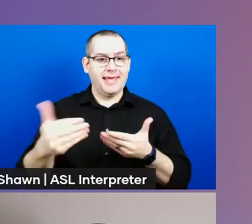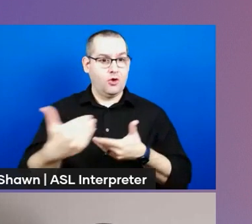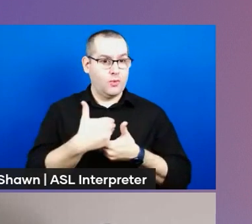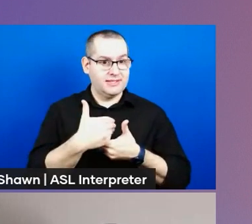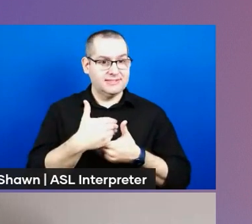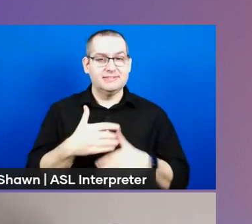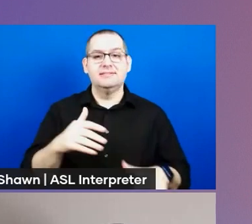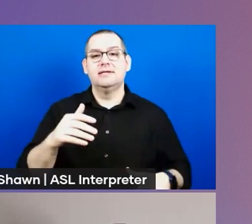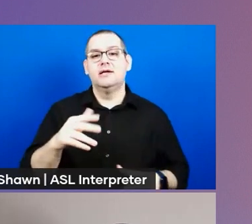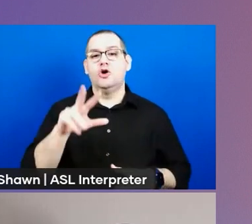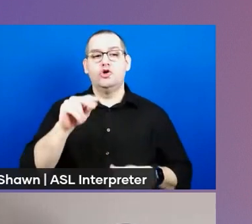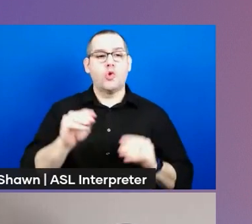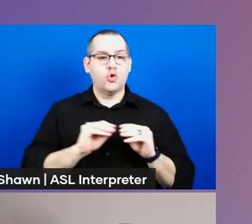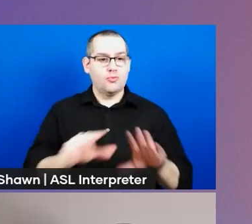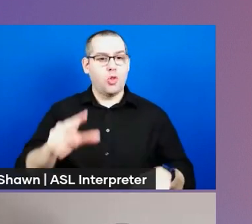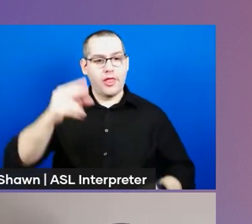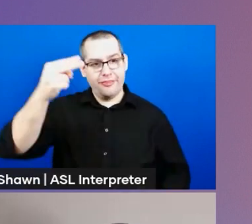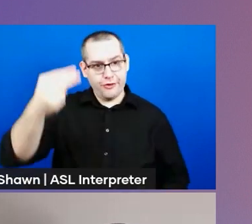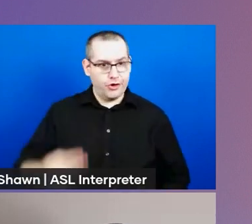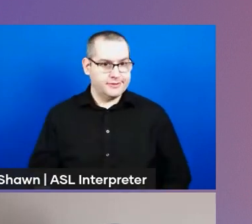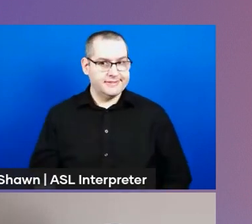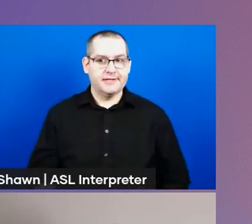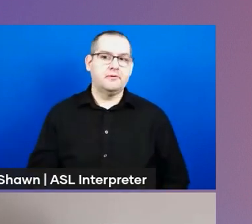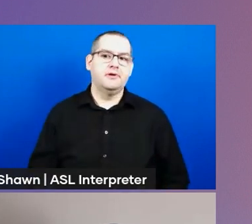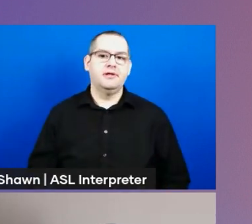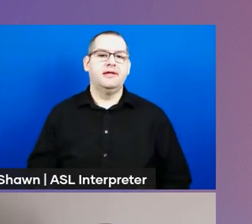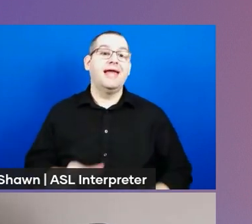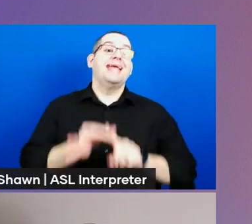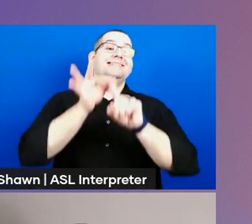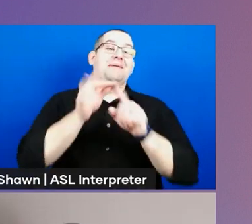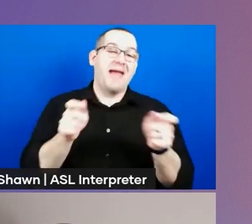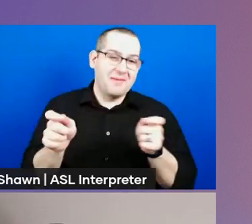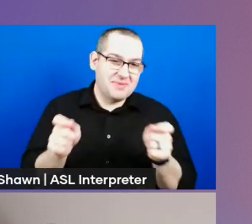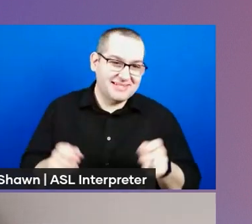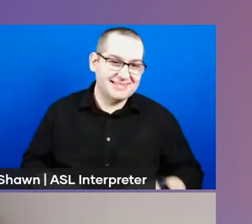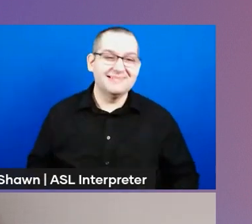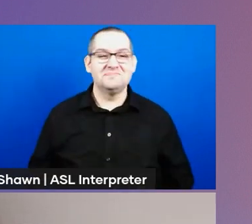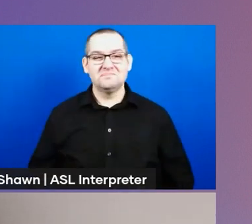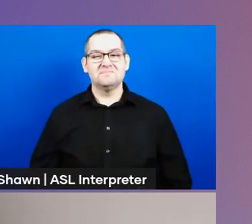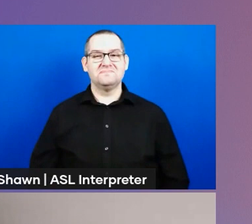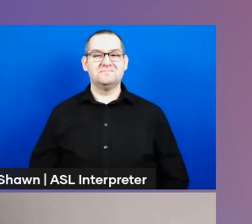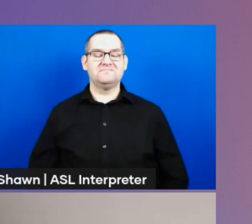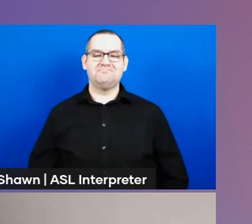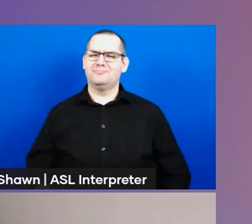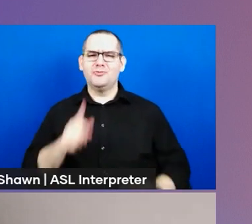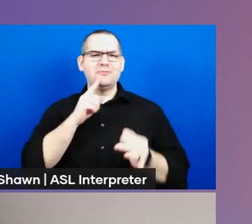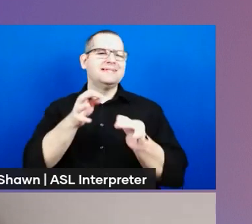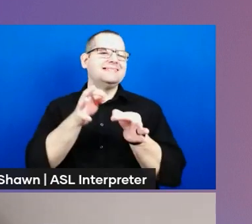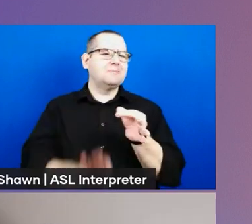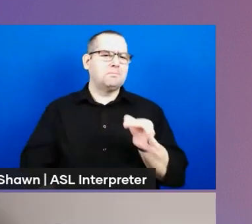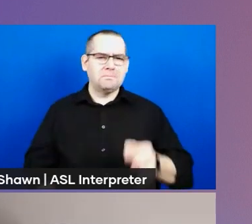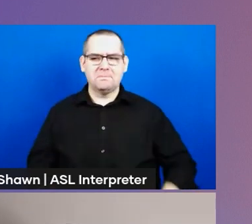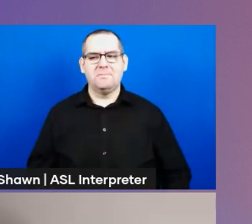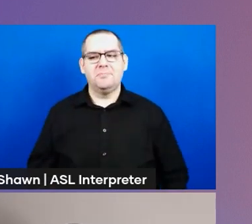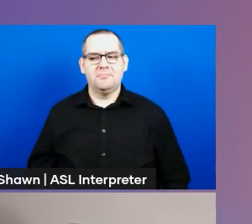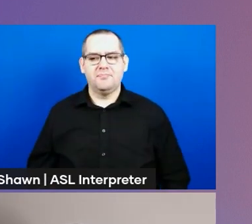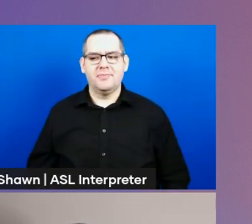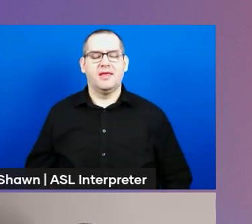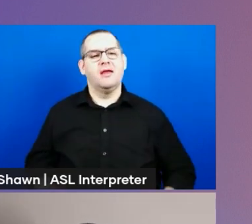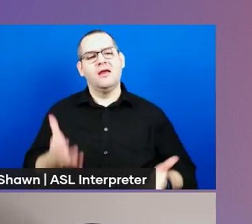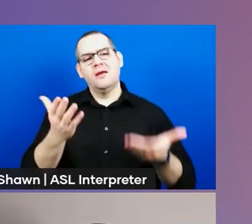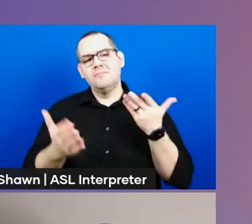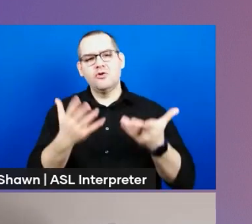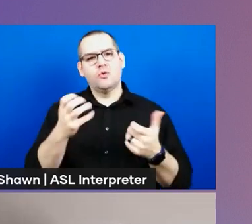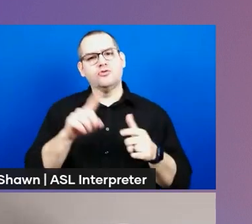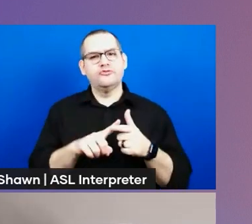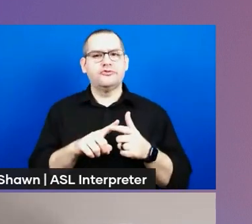no deploys on Thursdays, and then except admins, right? And so very simple. And then maybe you want to define those a little